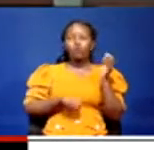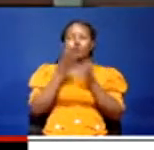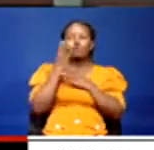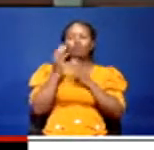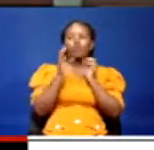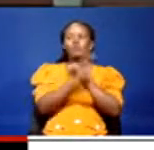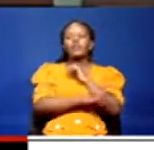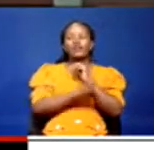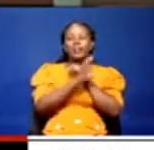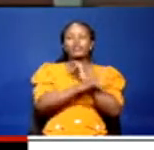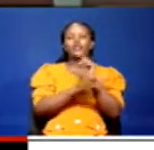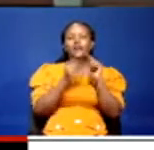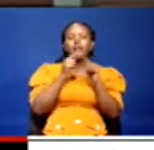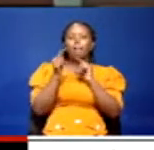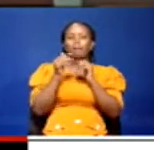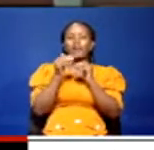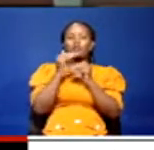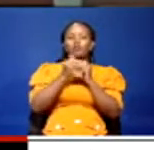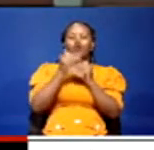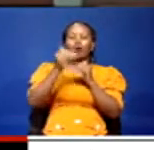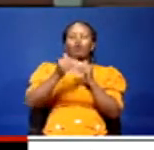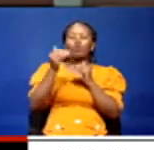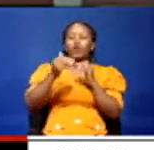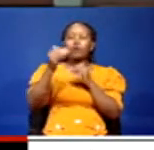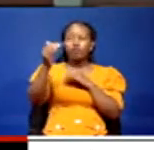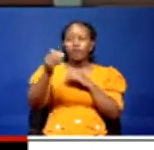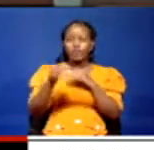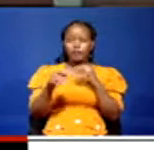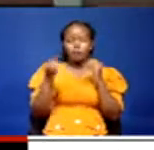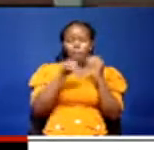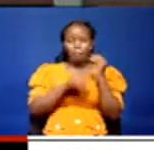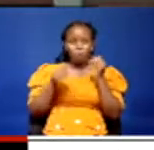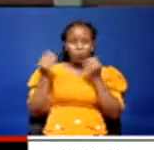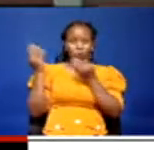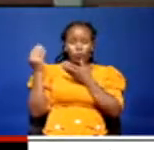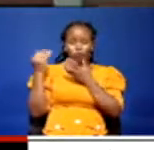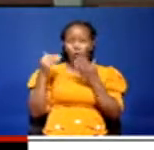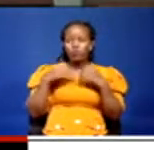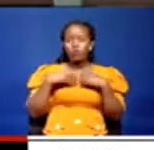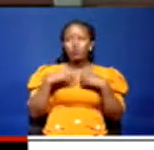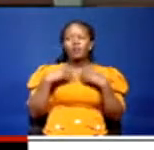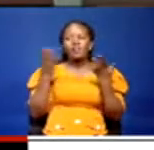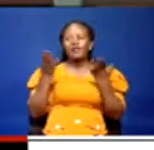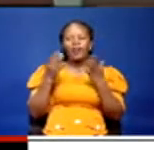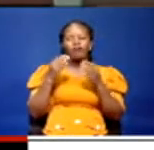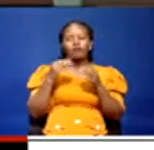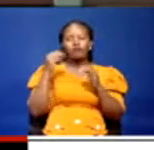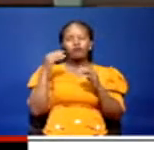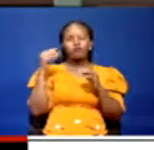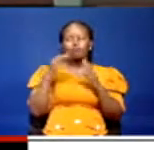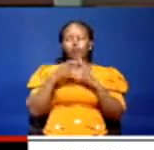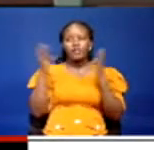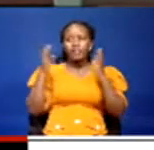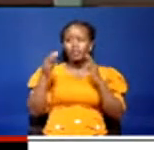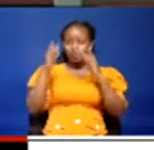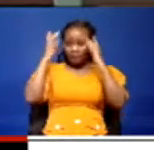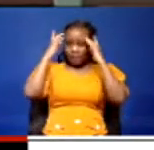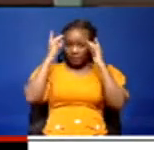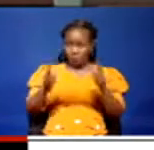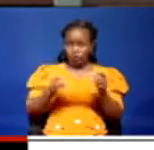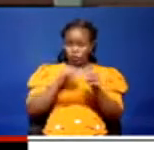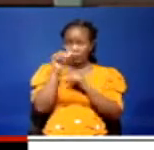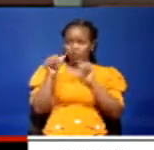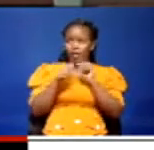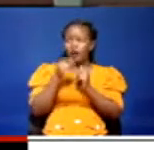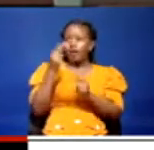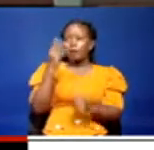going forward, we hope that there's going to be a very cautious decision made here around the two-thirds, because we shouldn't be where we